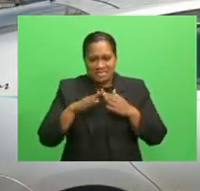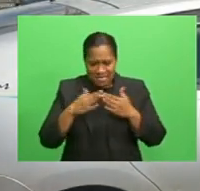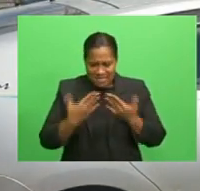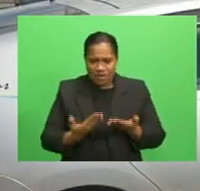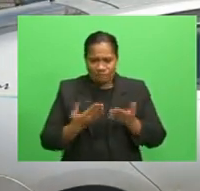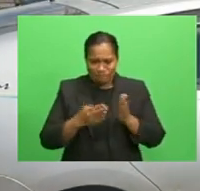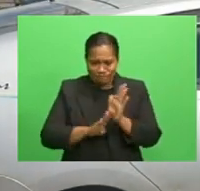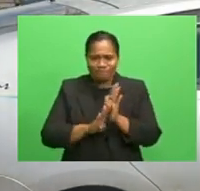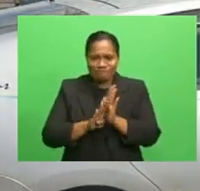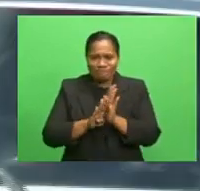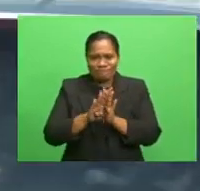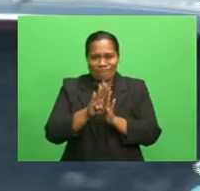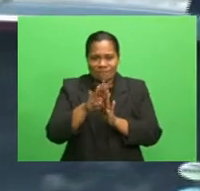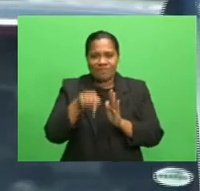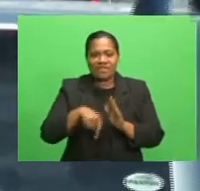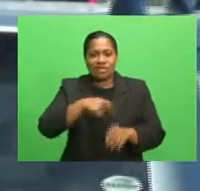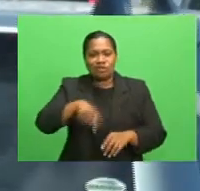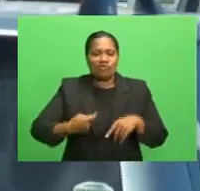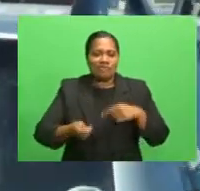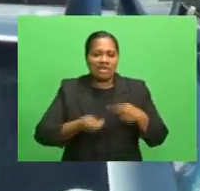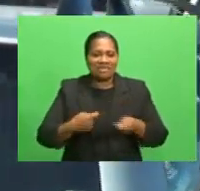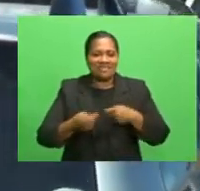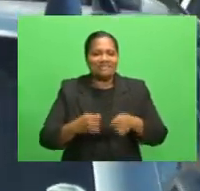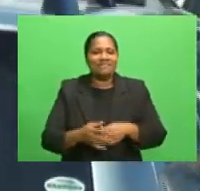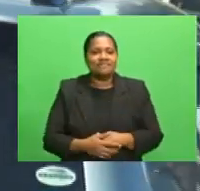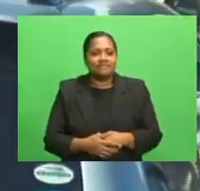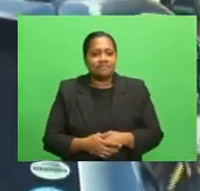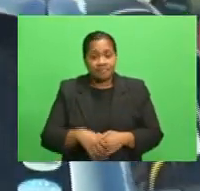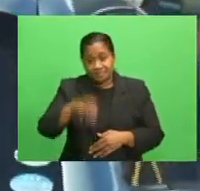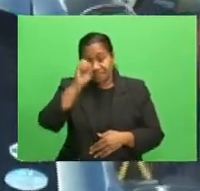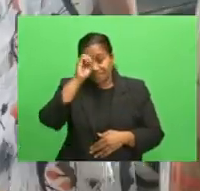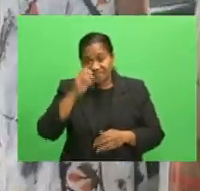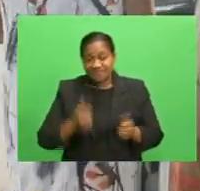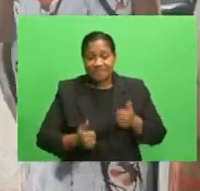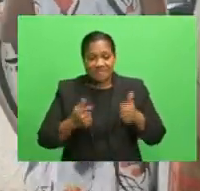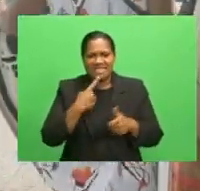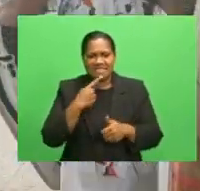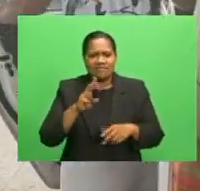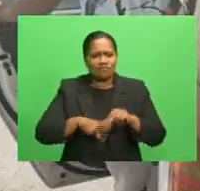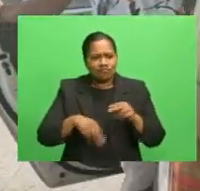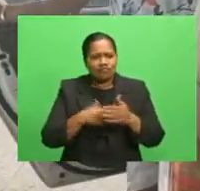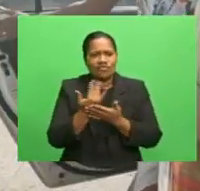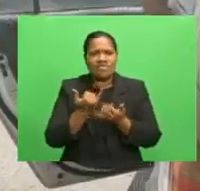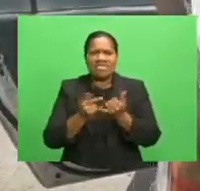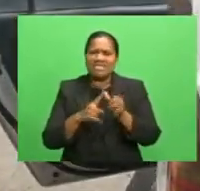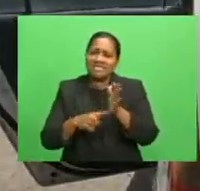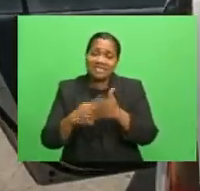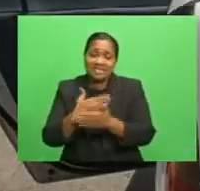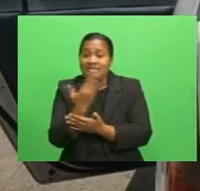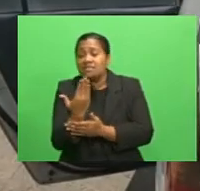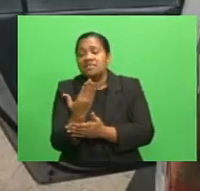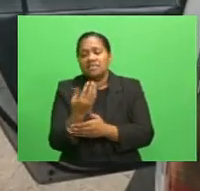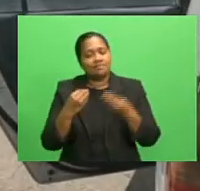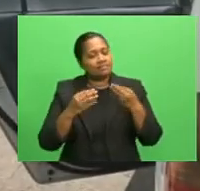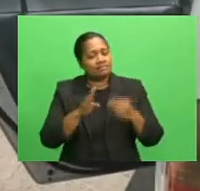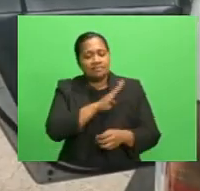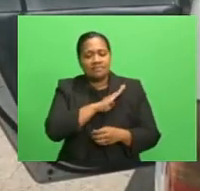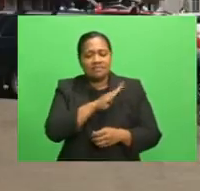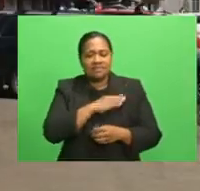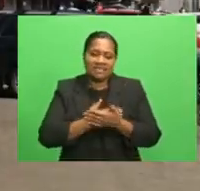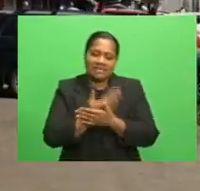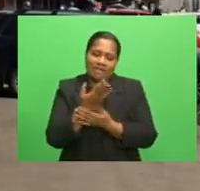this supermarket stand. These taxi drivers says Fridays and Saturdays are mostly busy days for them as many people flock